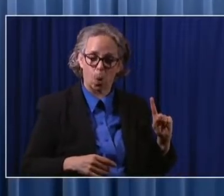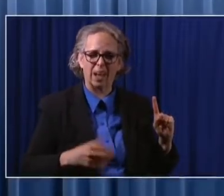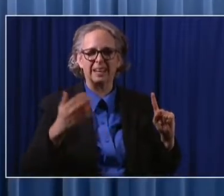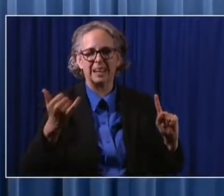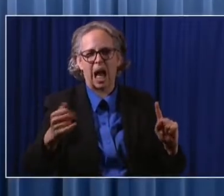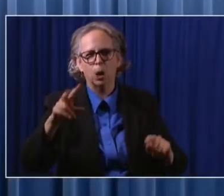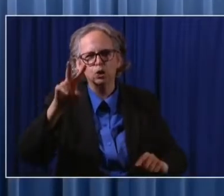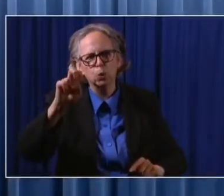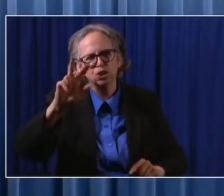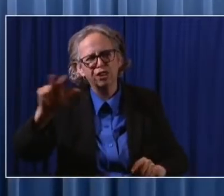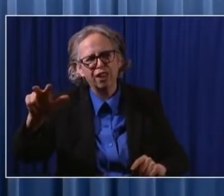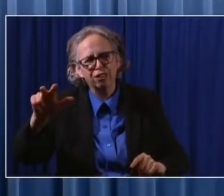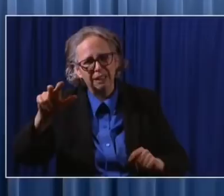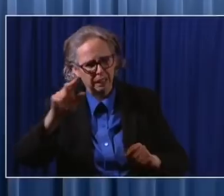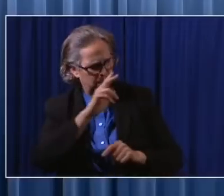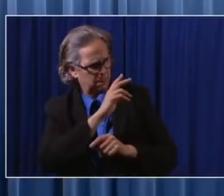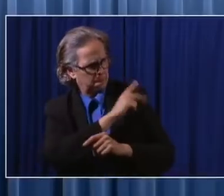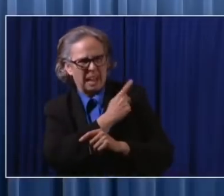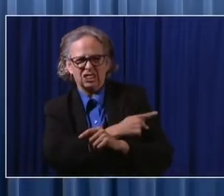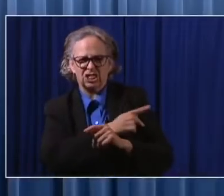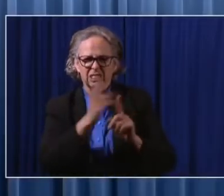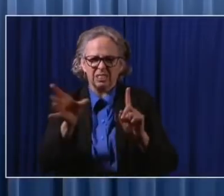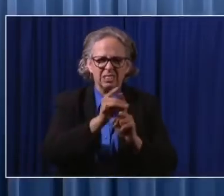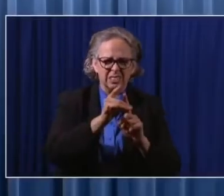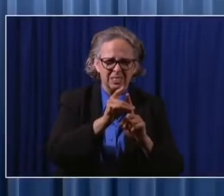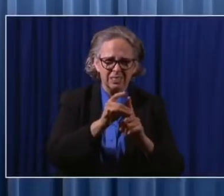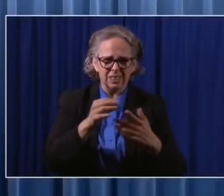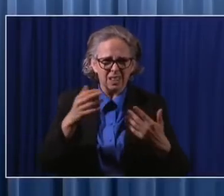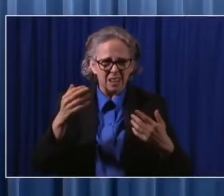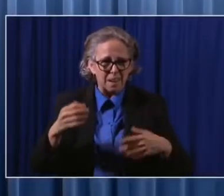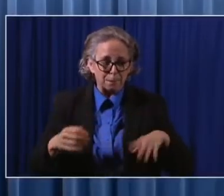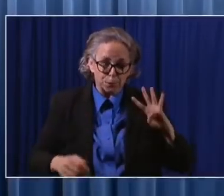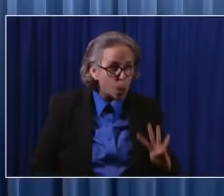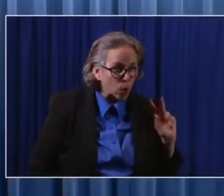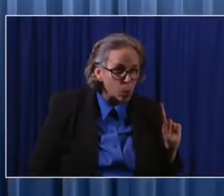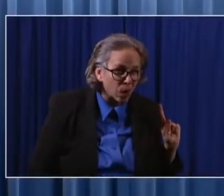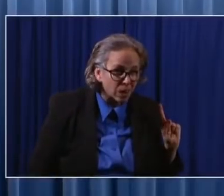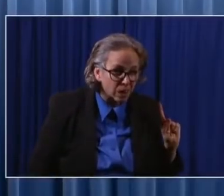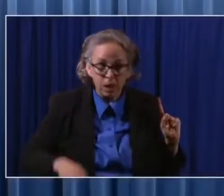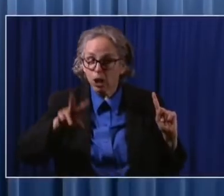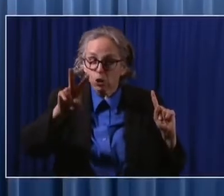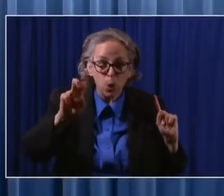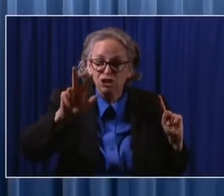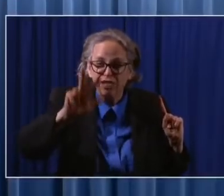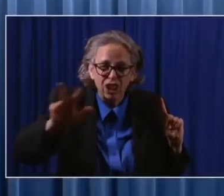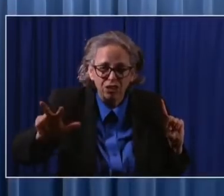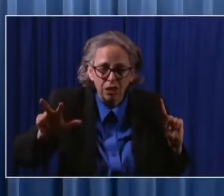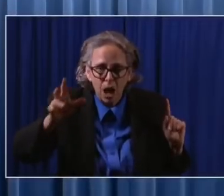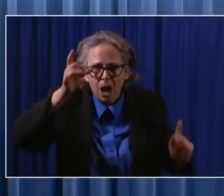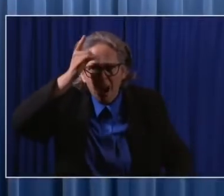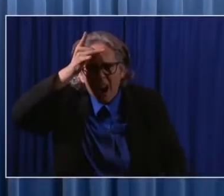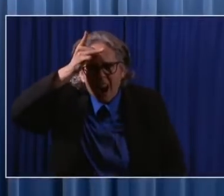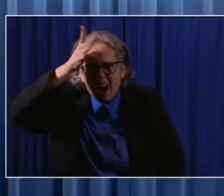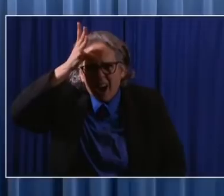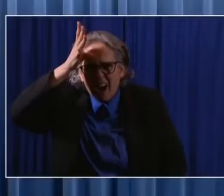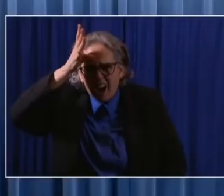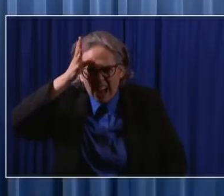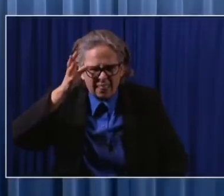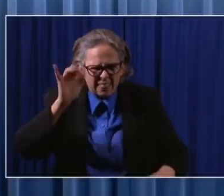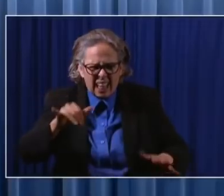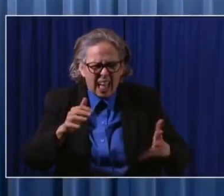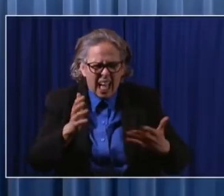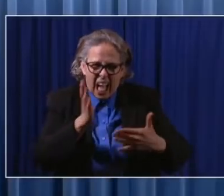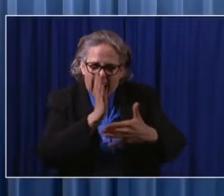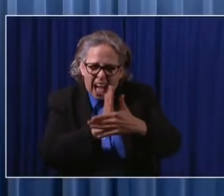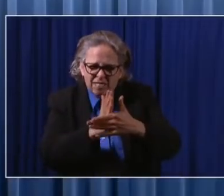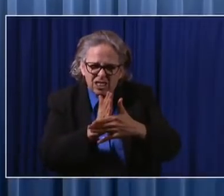233. 41 to 233. And that was the average number of outpatient visits with suspected